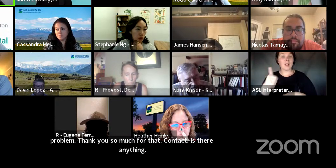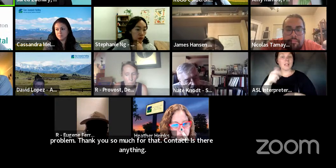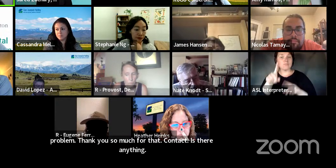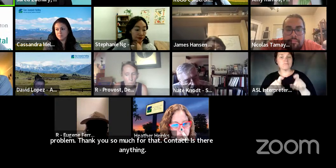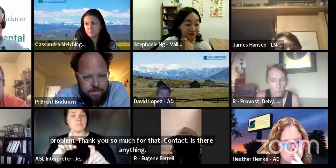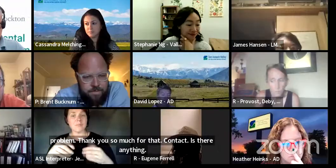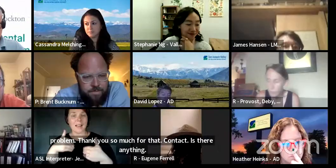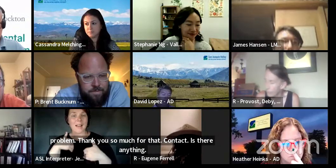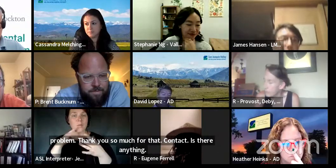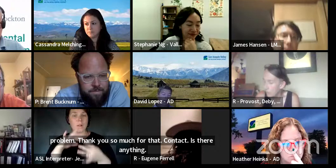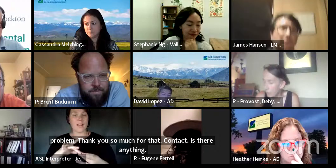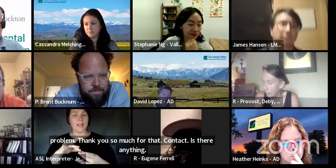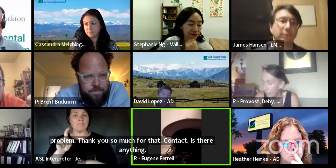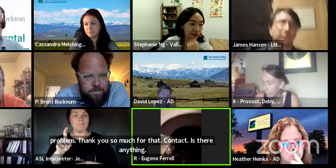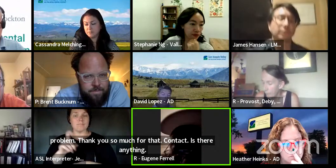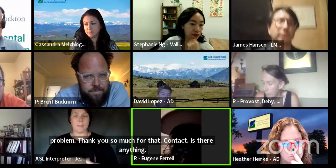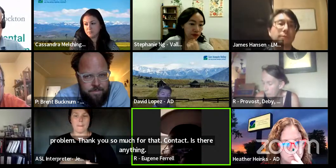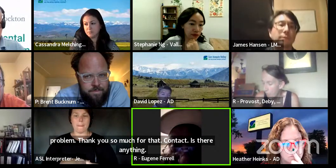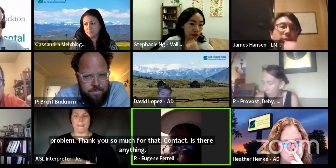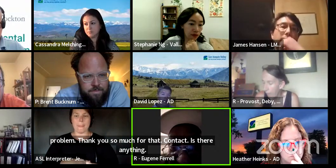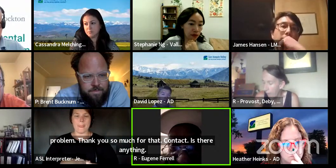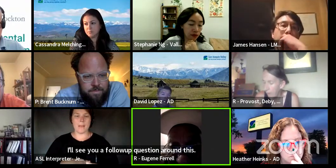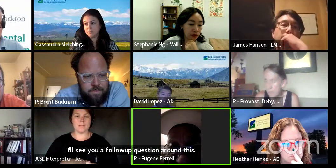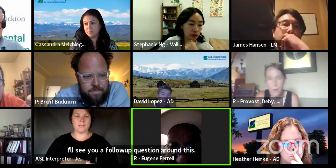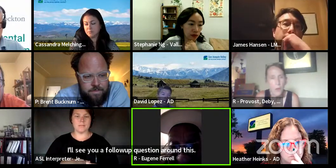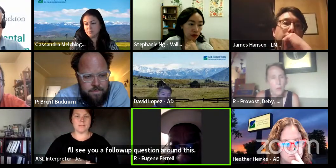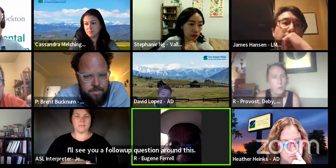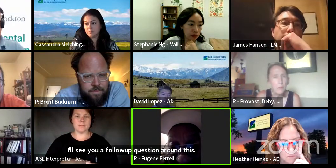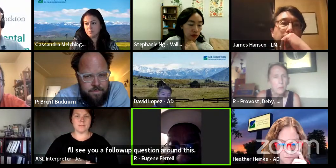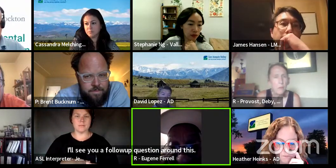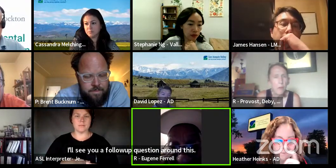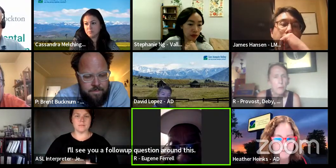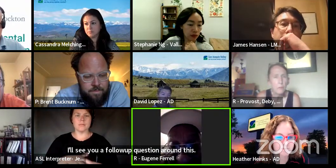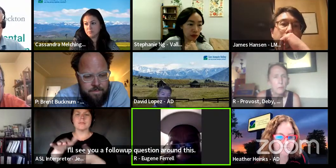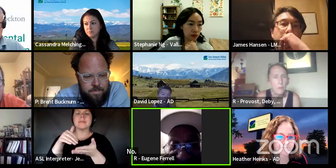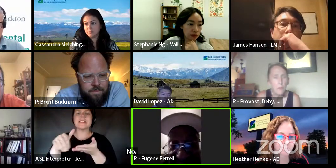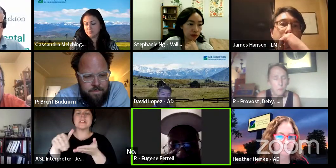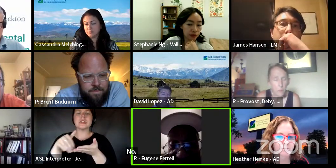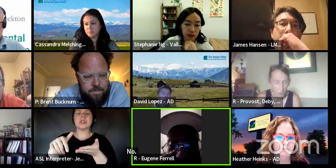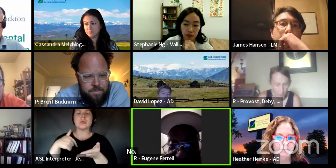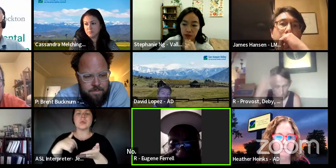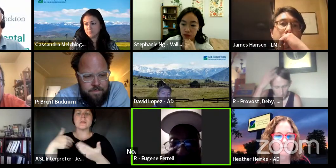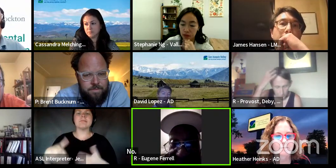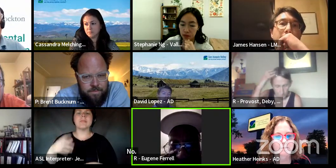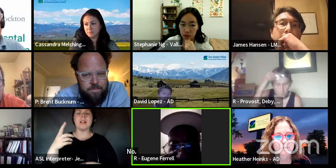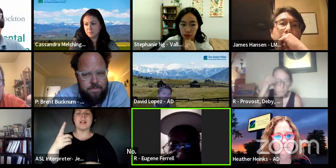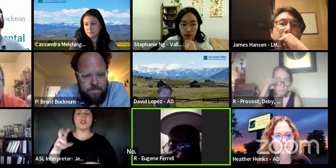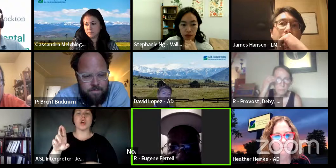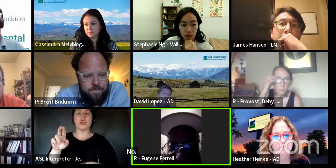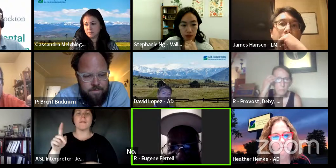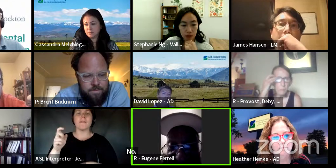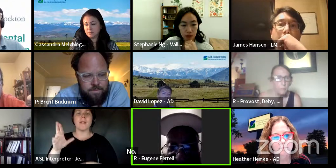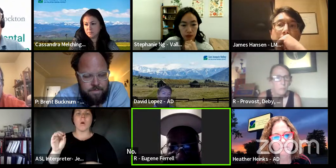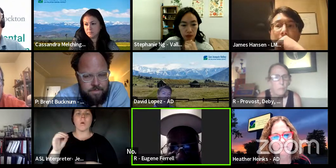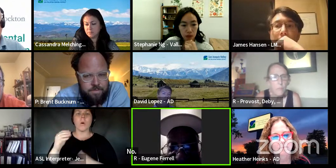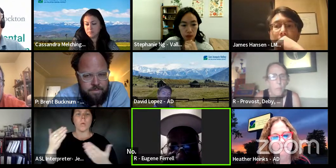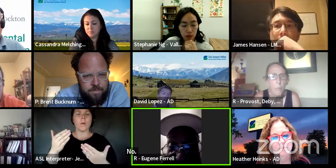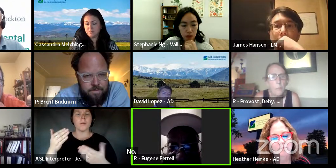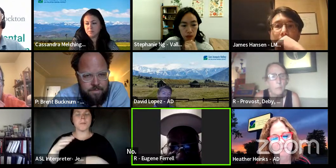this? No. Excuse me, Dr. Farrell here. I would like to